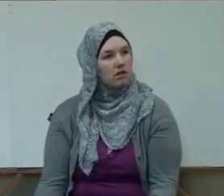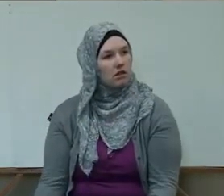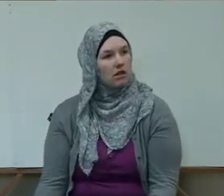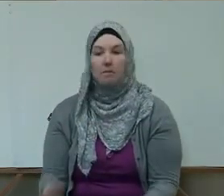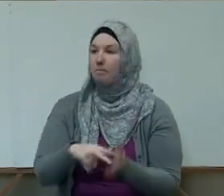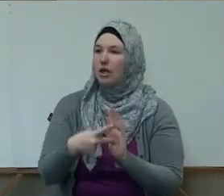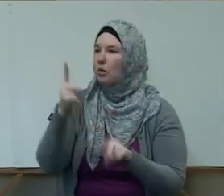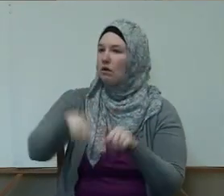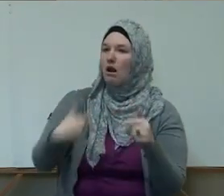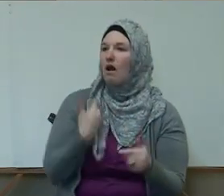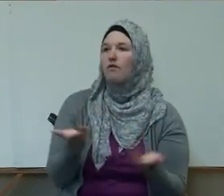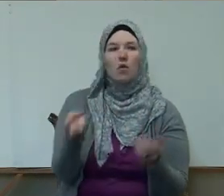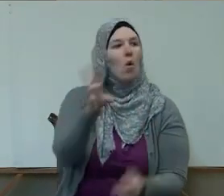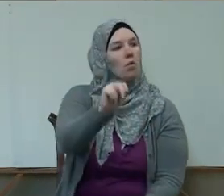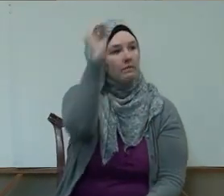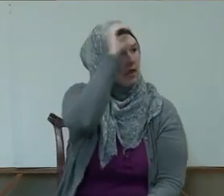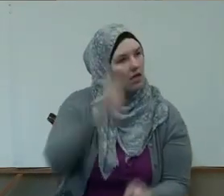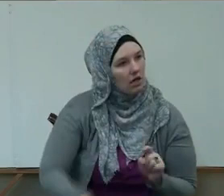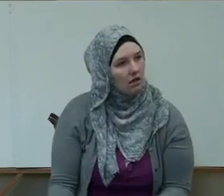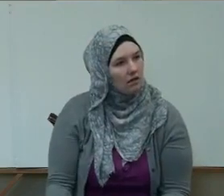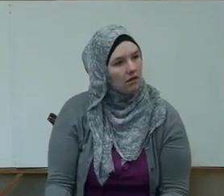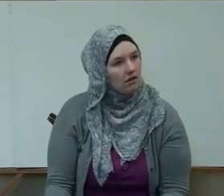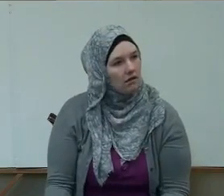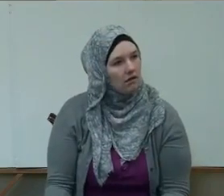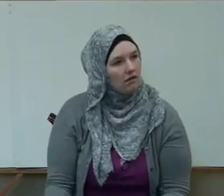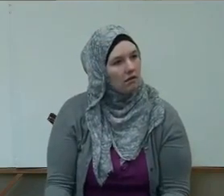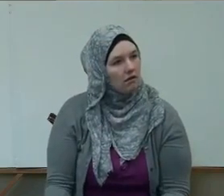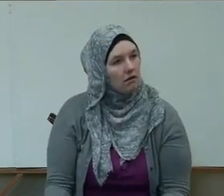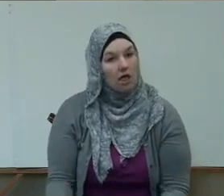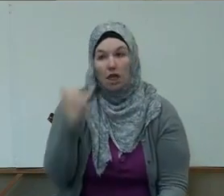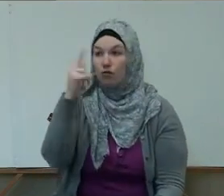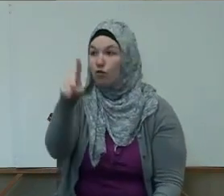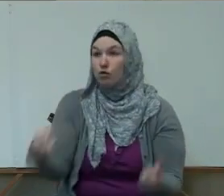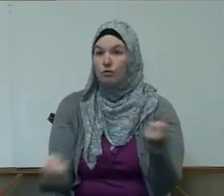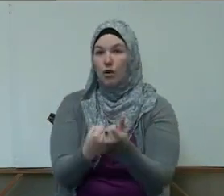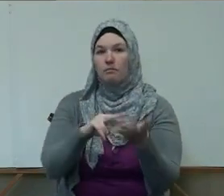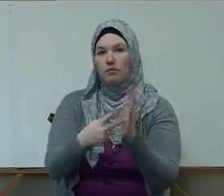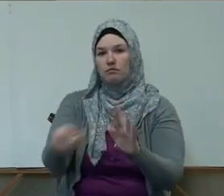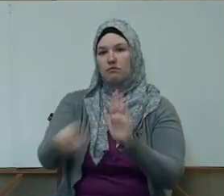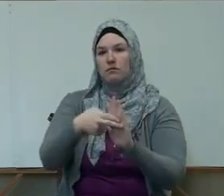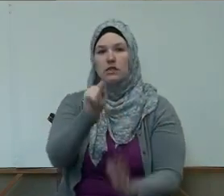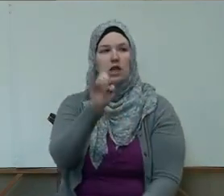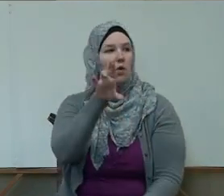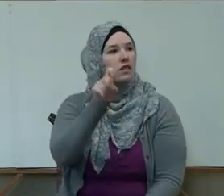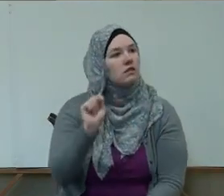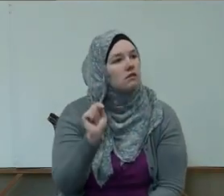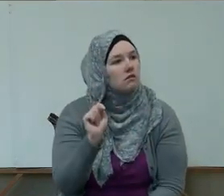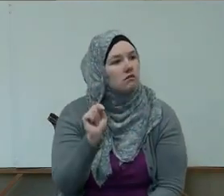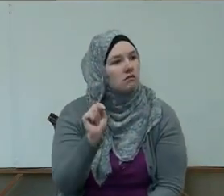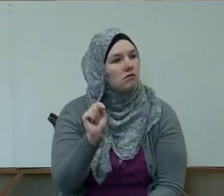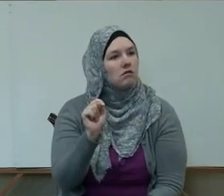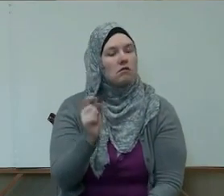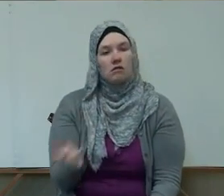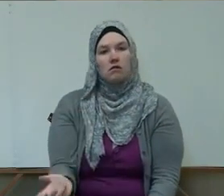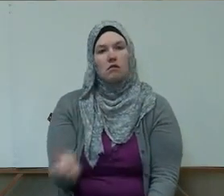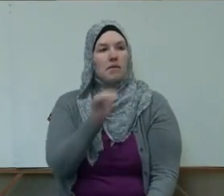regimes are telling us plainly and clearly that we will do what we want, not because it is the right thing to do, not